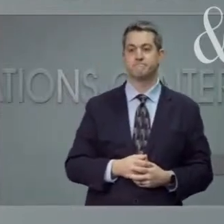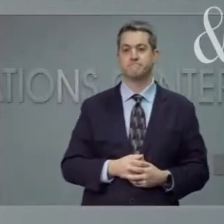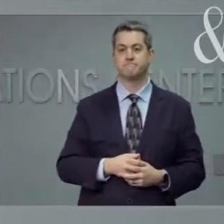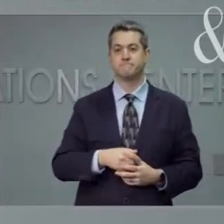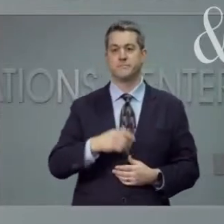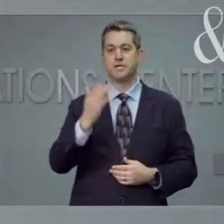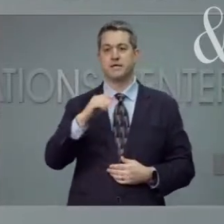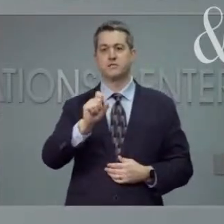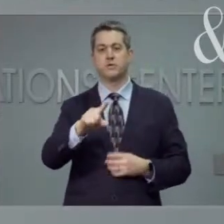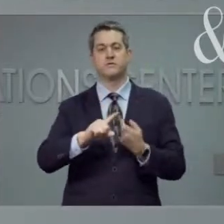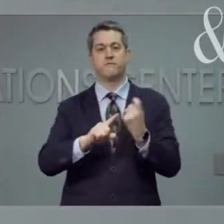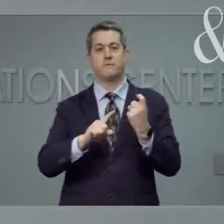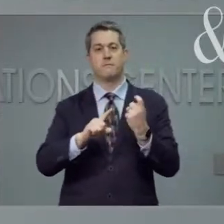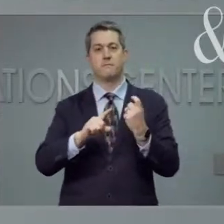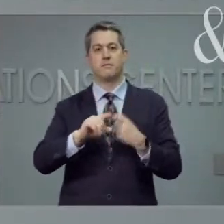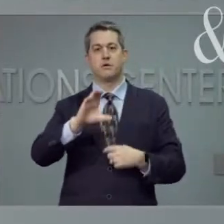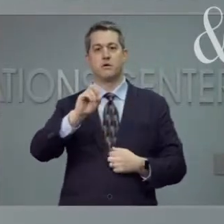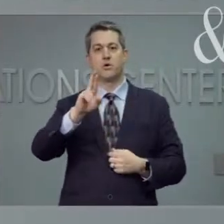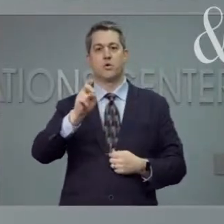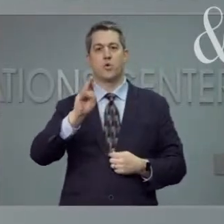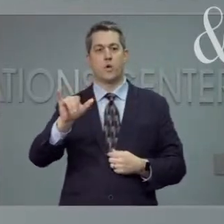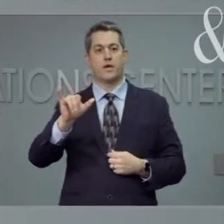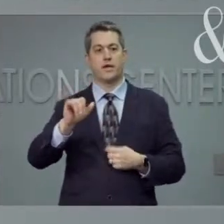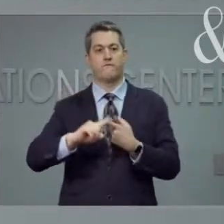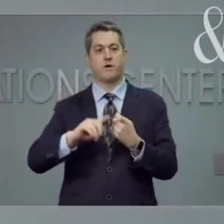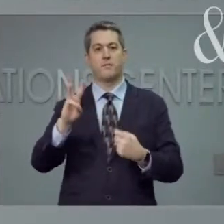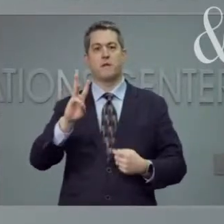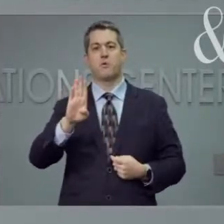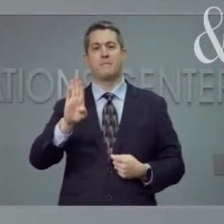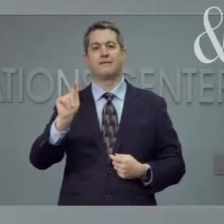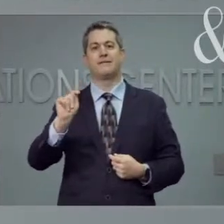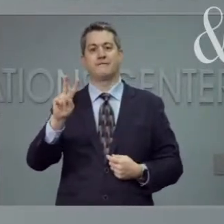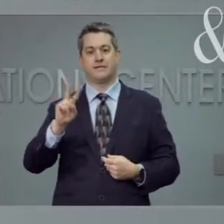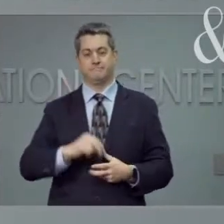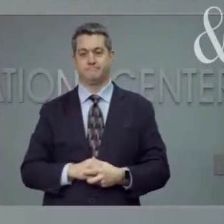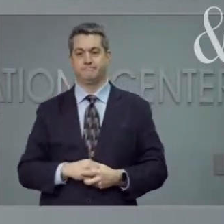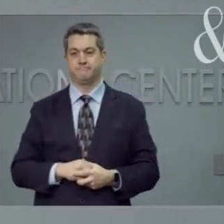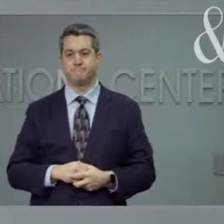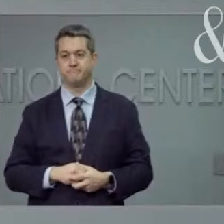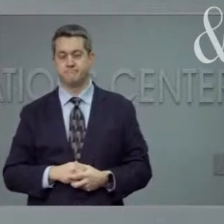Our next question is from Courtney Cole with WBTV.